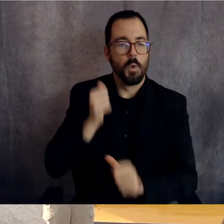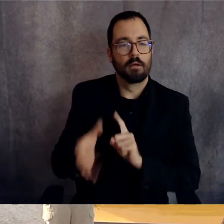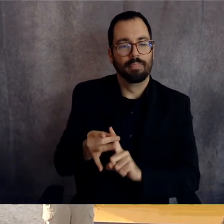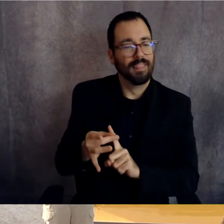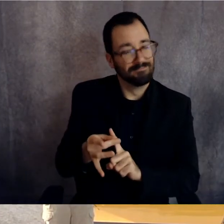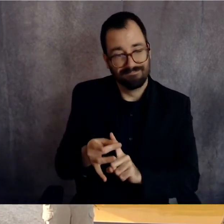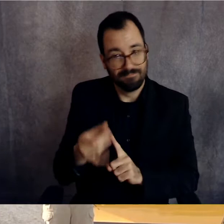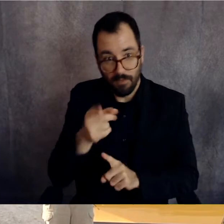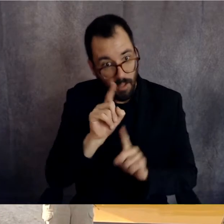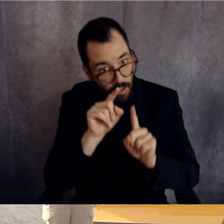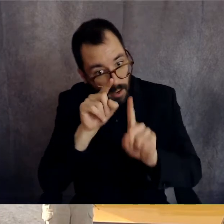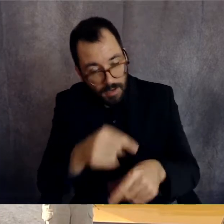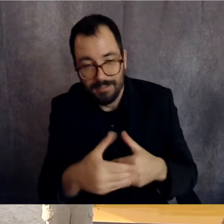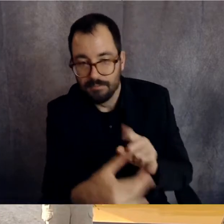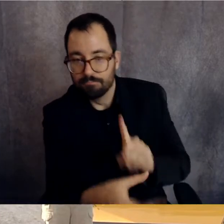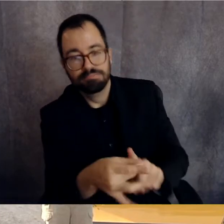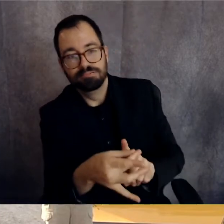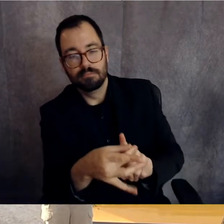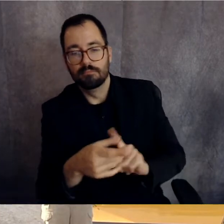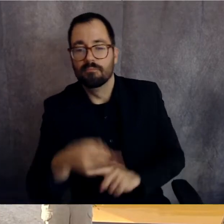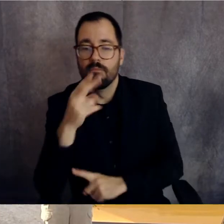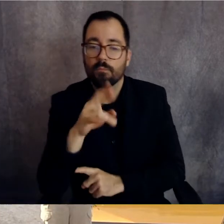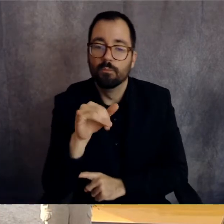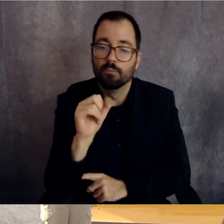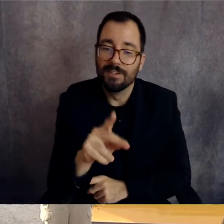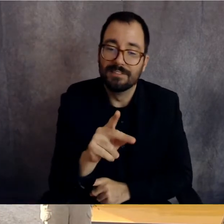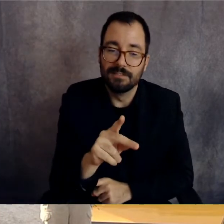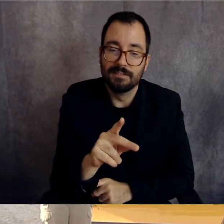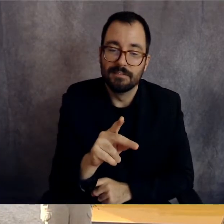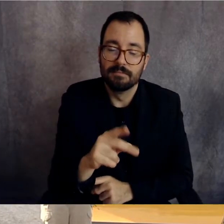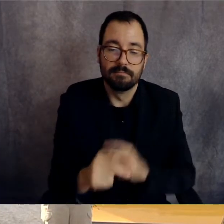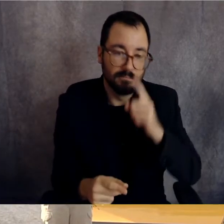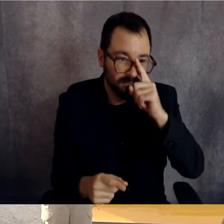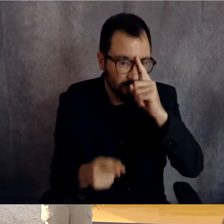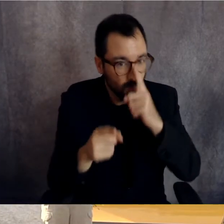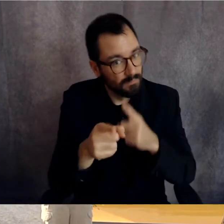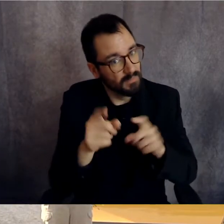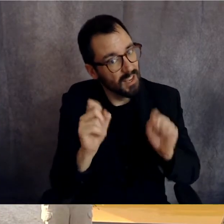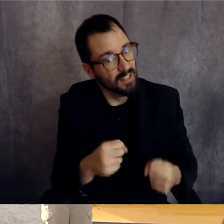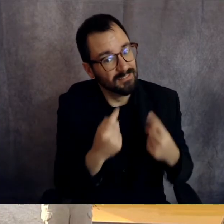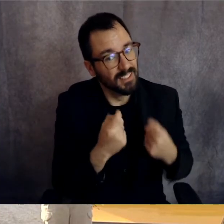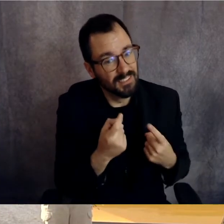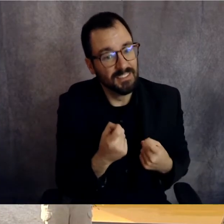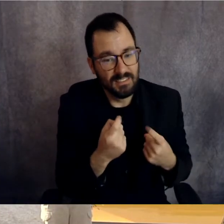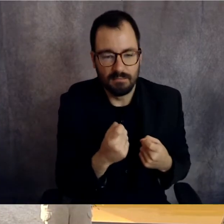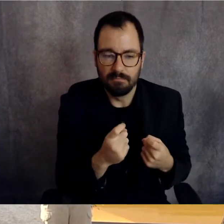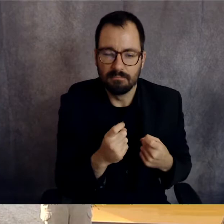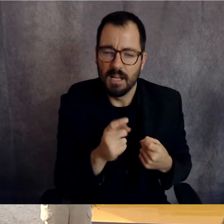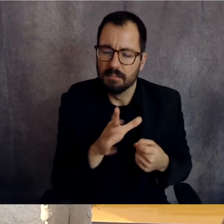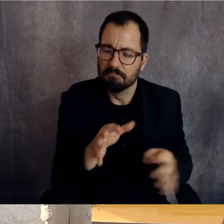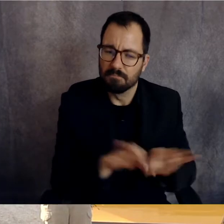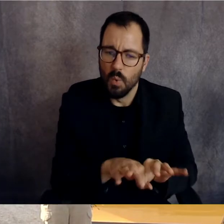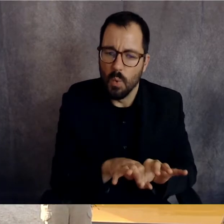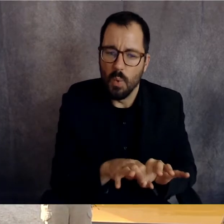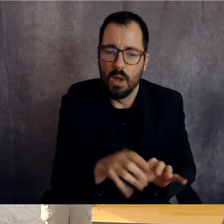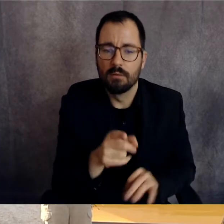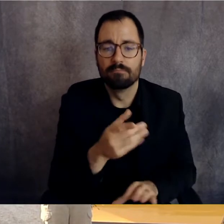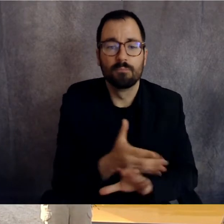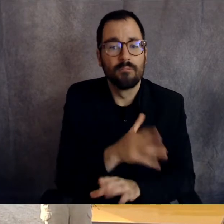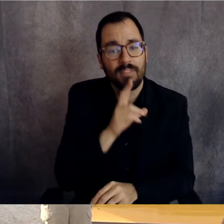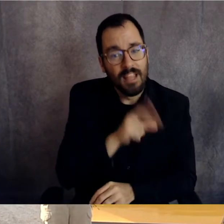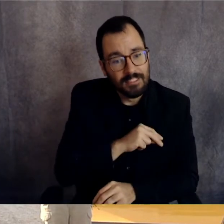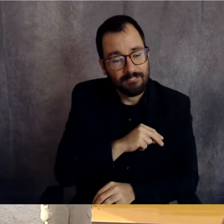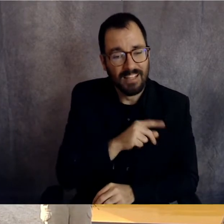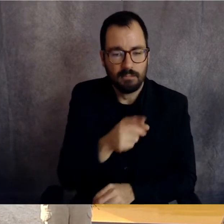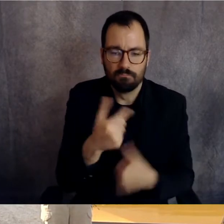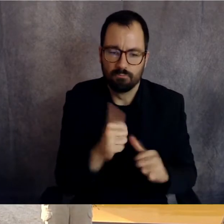risks. So you can get tested. It would be important for you to get tested if you can before Thanksgiving to try and make